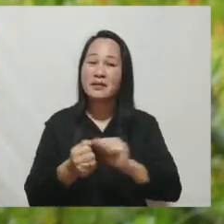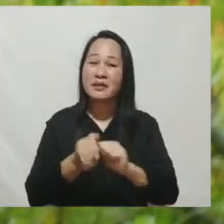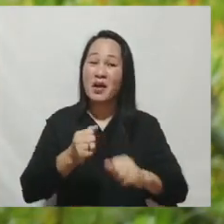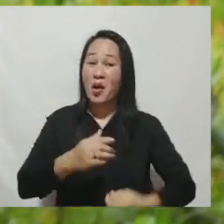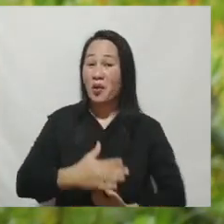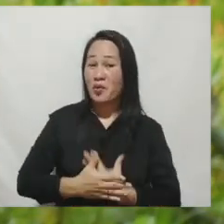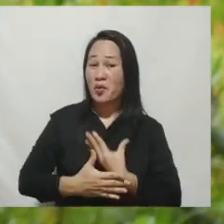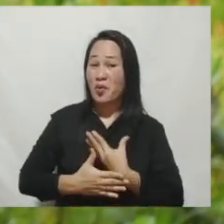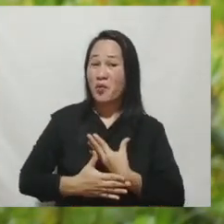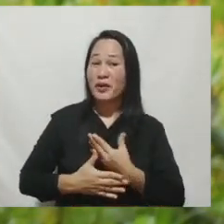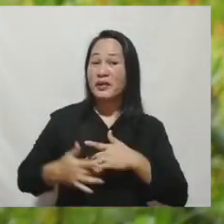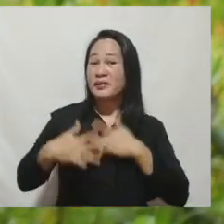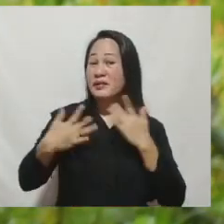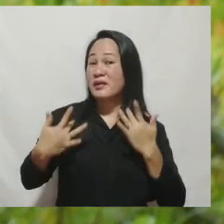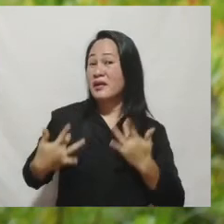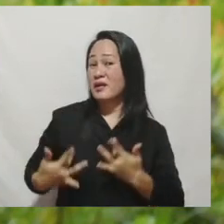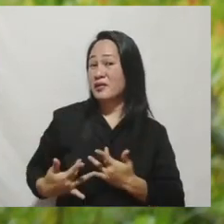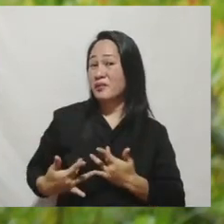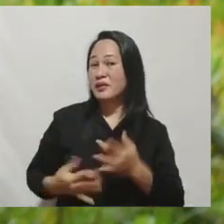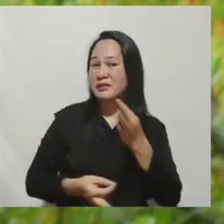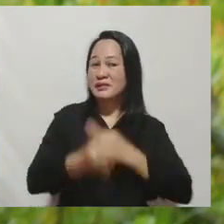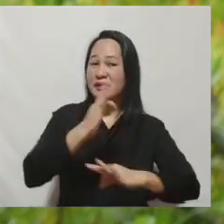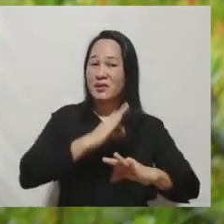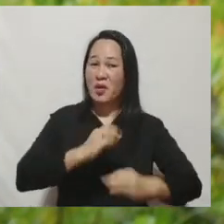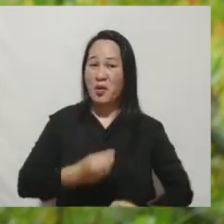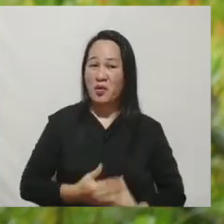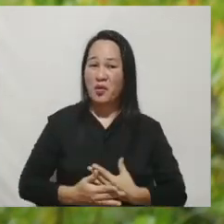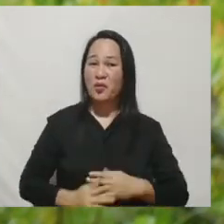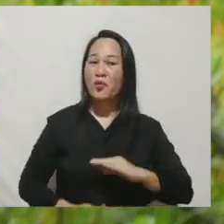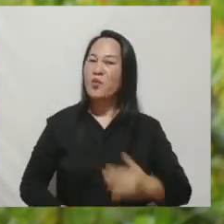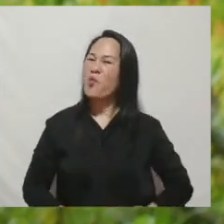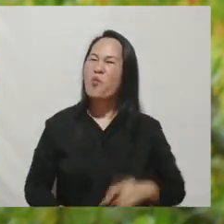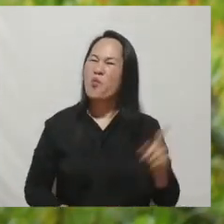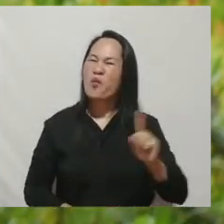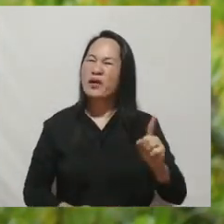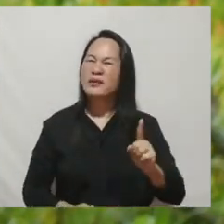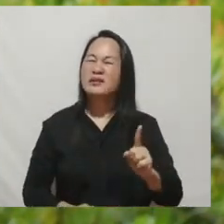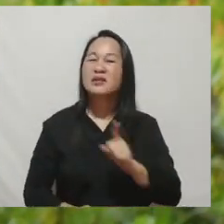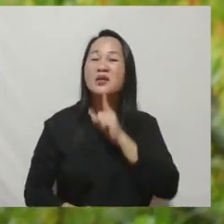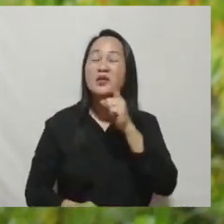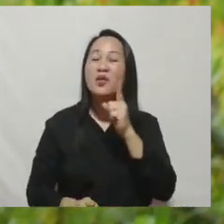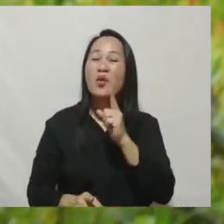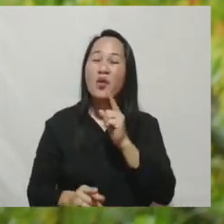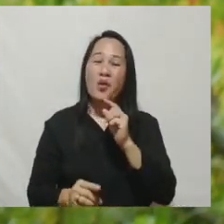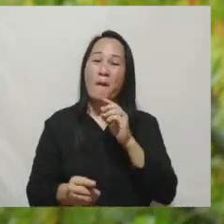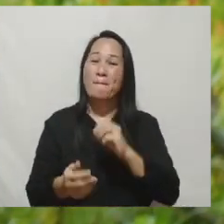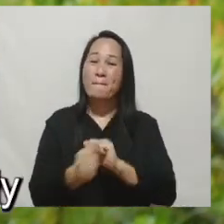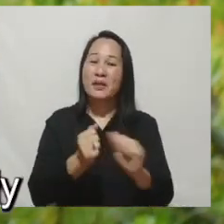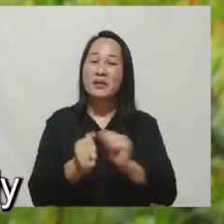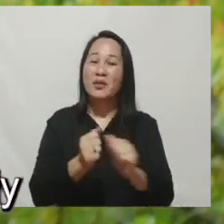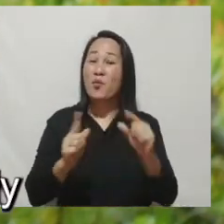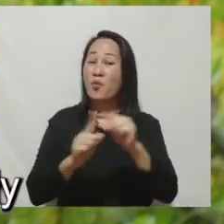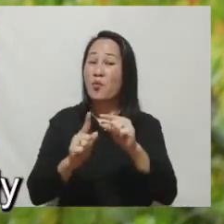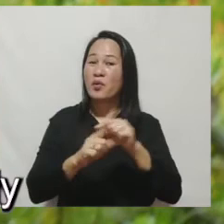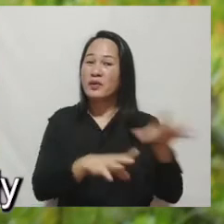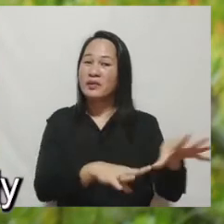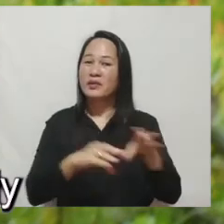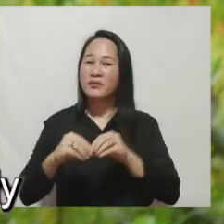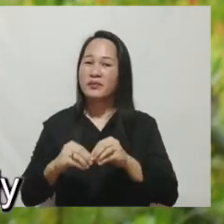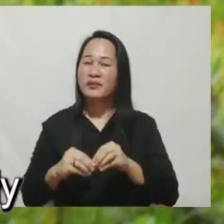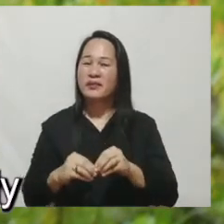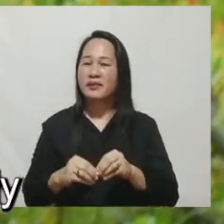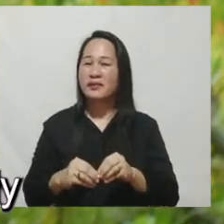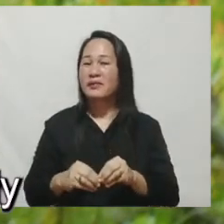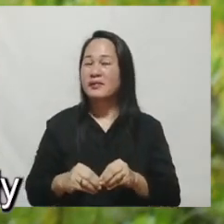what is really the meaning of the word adopted? Based on the dictionary, adopted means